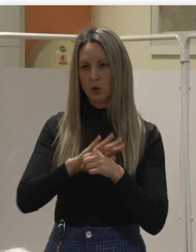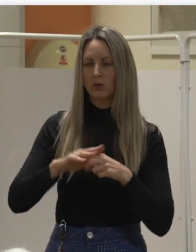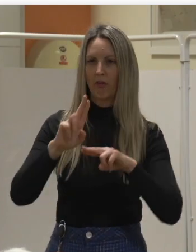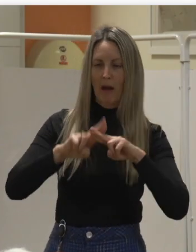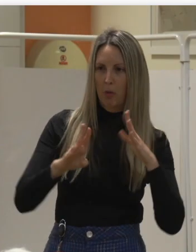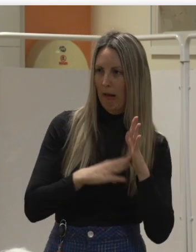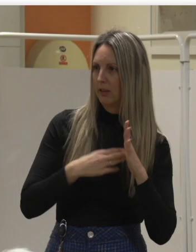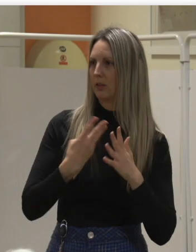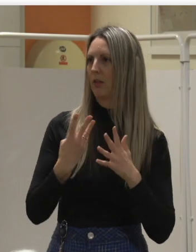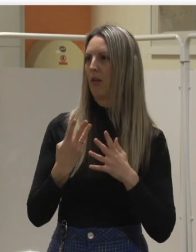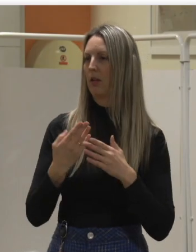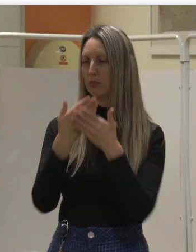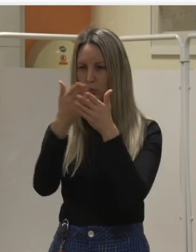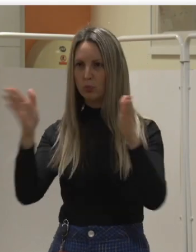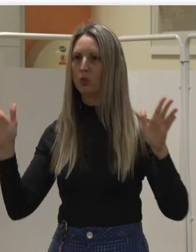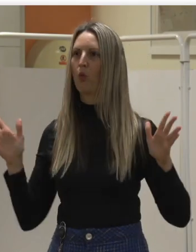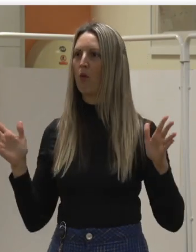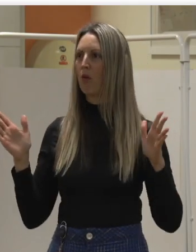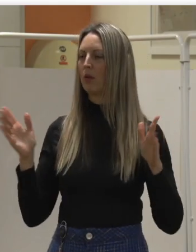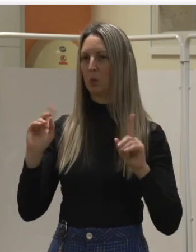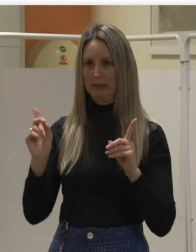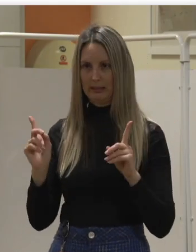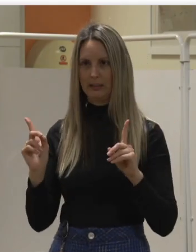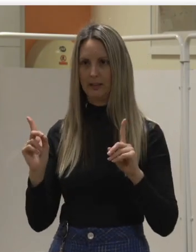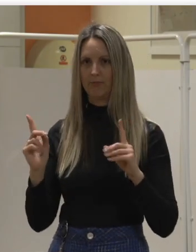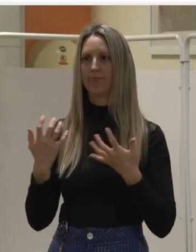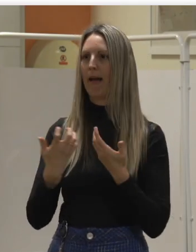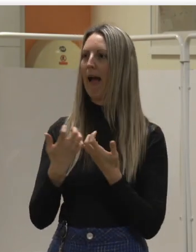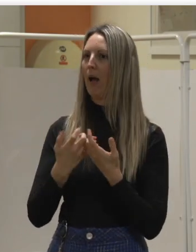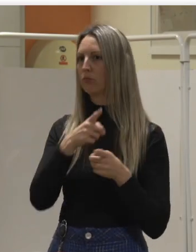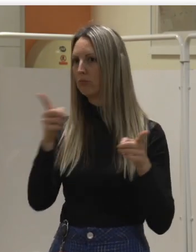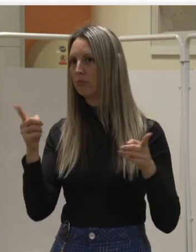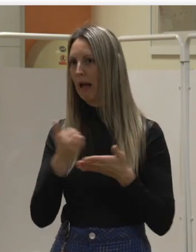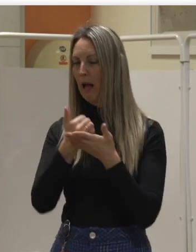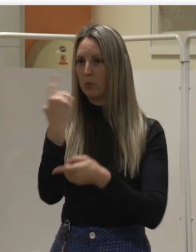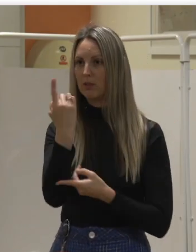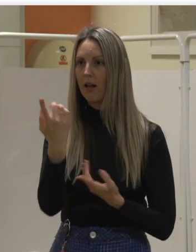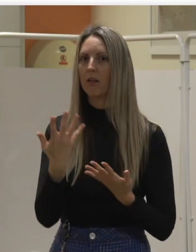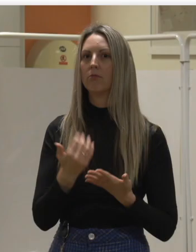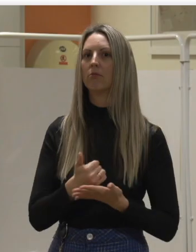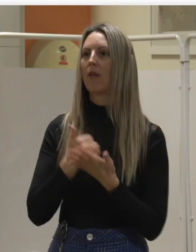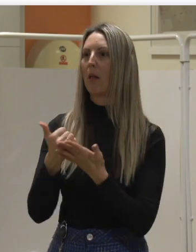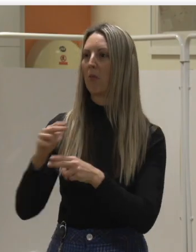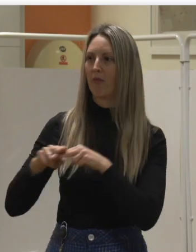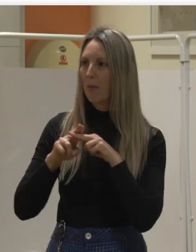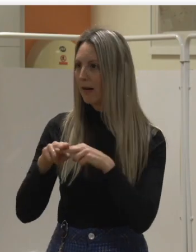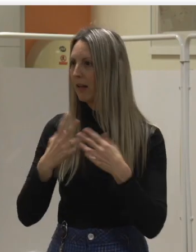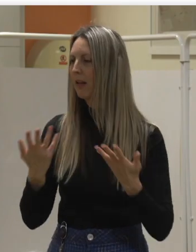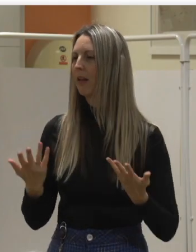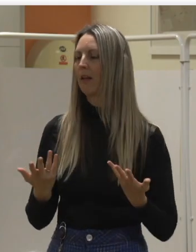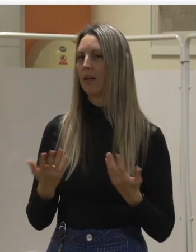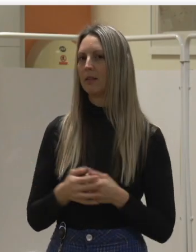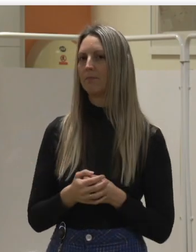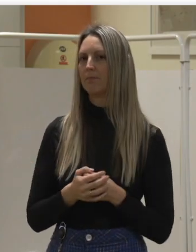can help you, yourself, your loved ones, because both